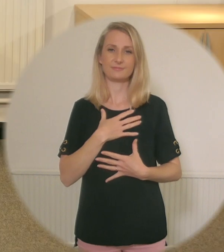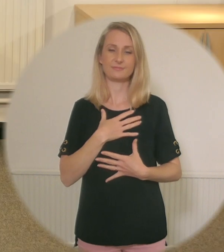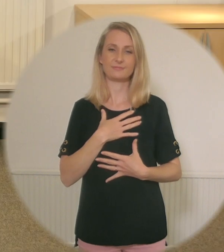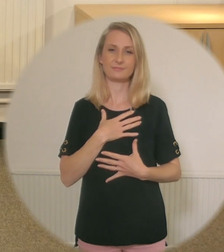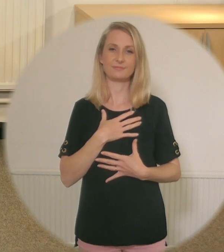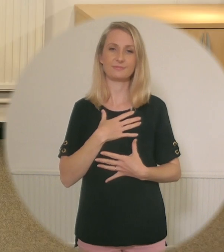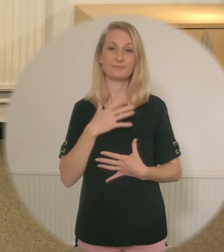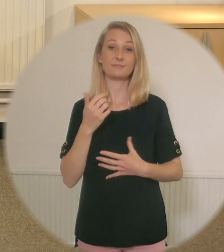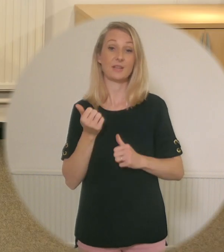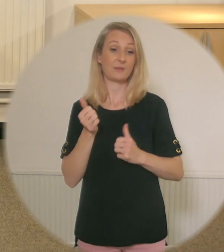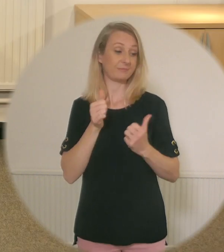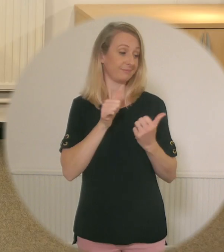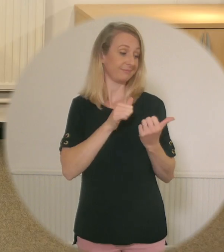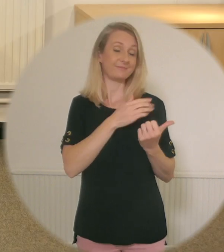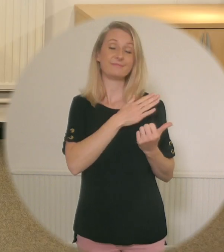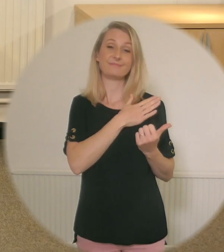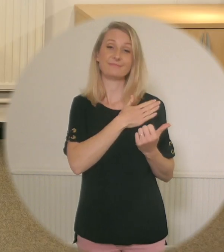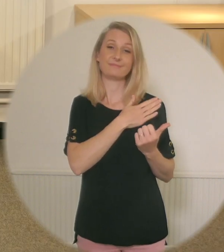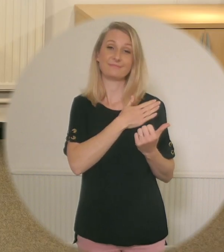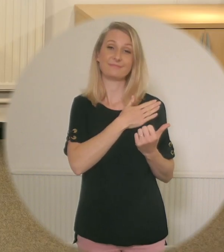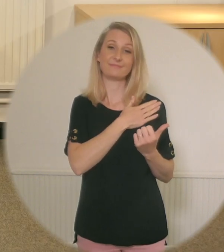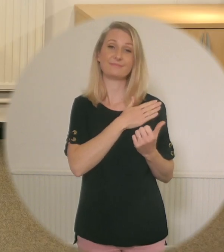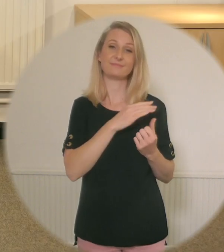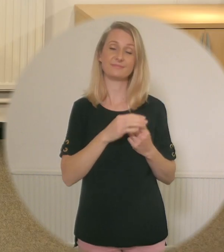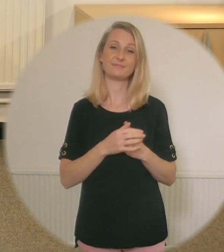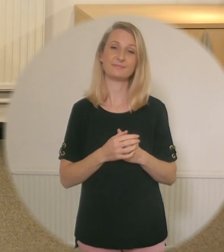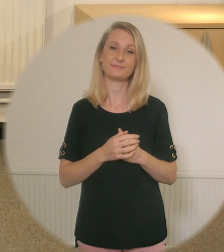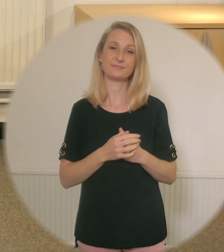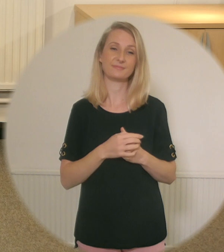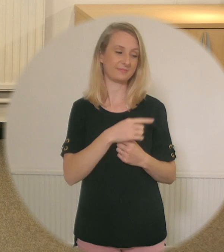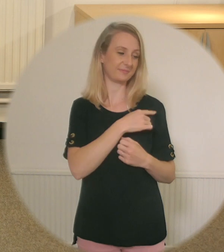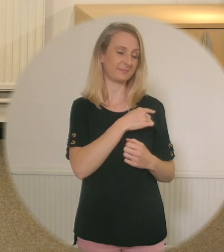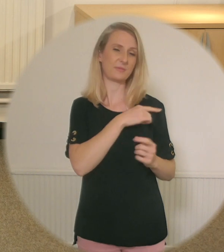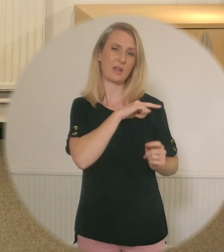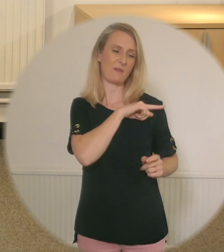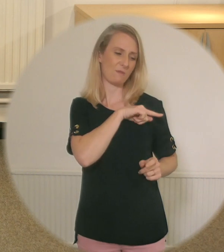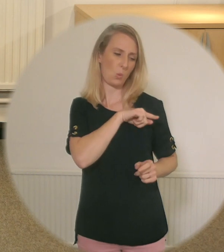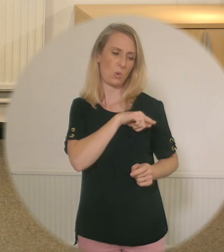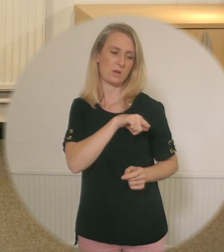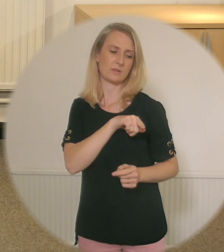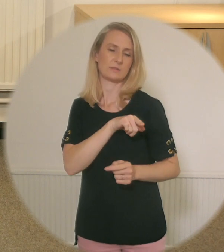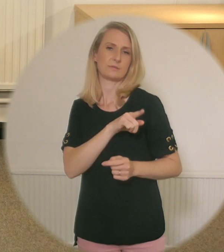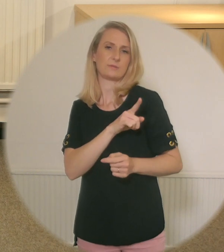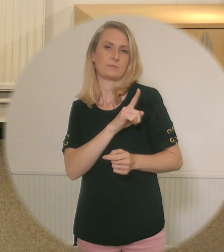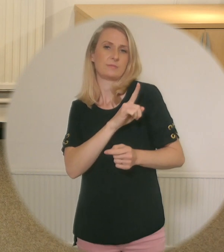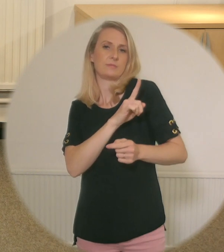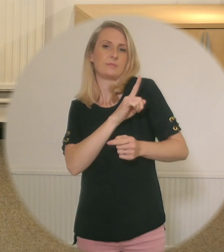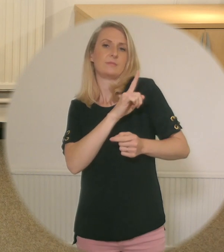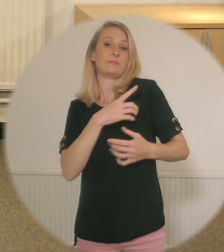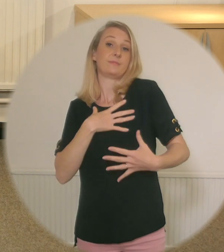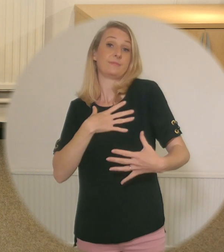And let's move over to the other shoulder. So taking that left shoulder forwards and up as you